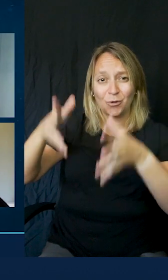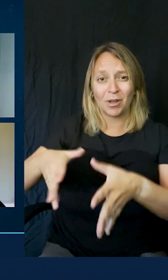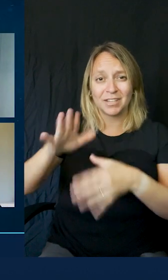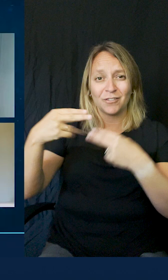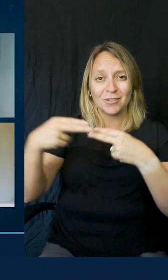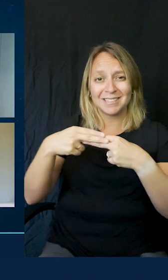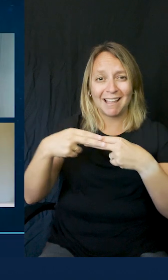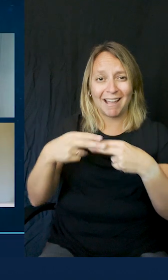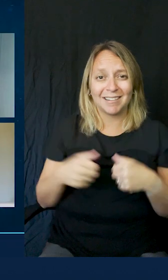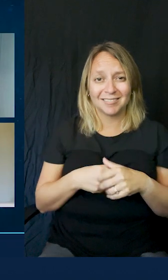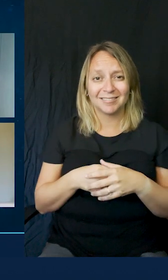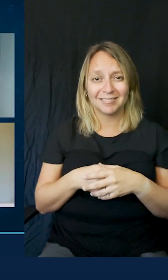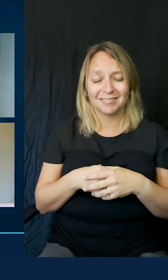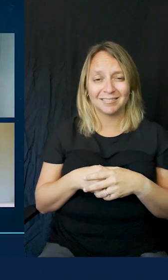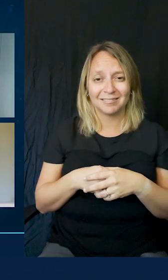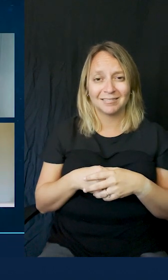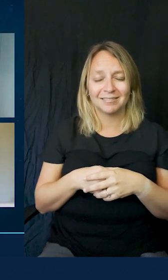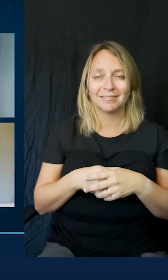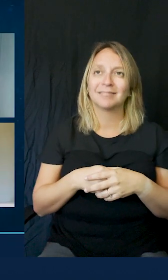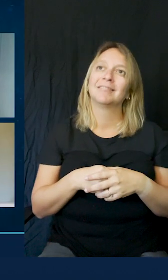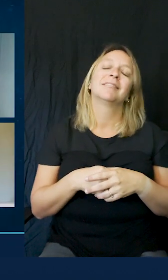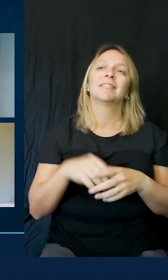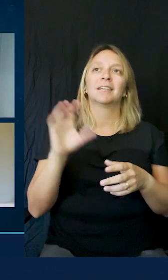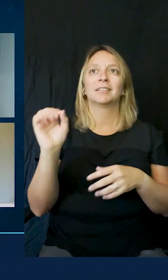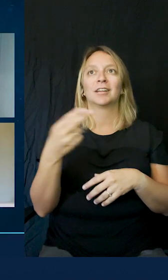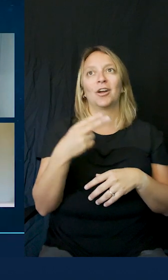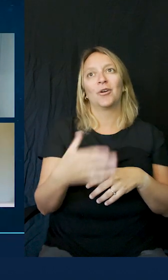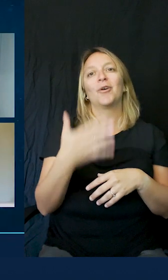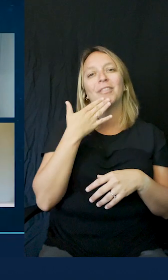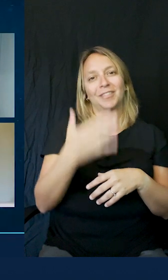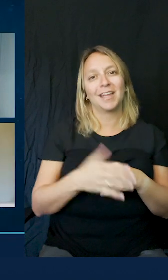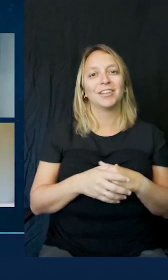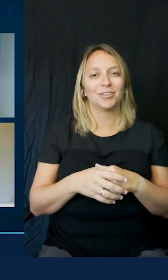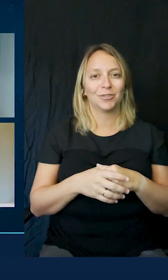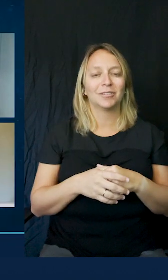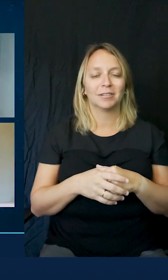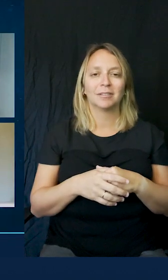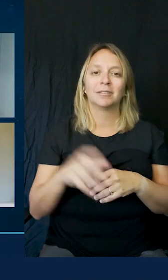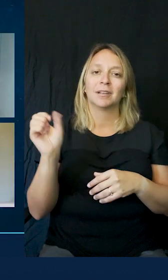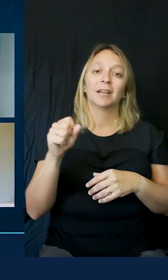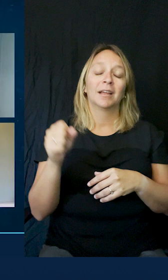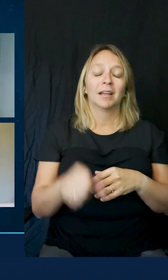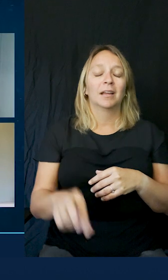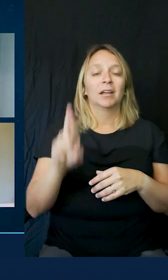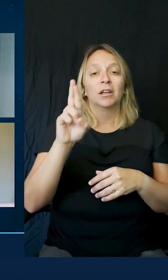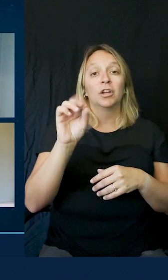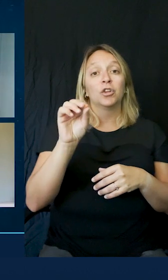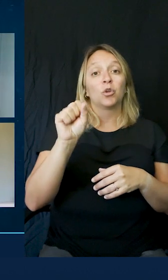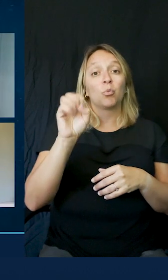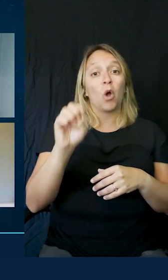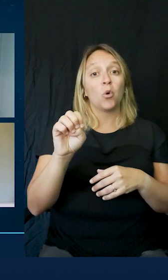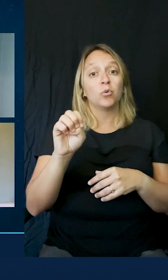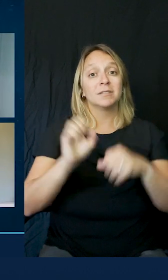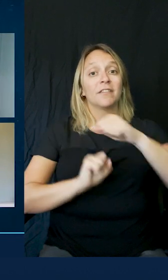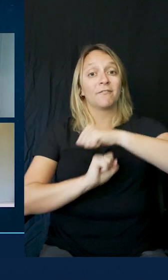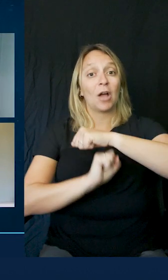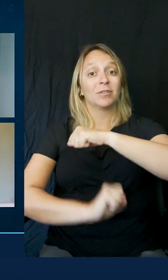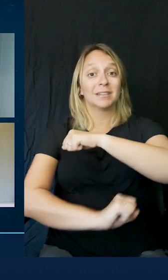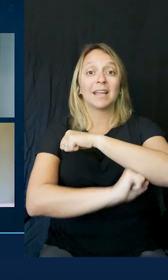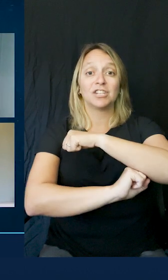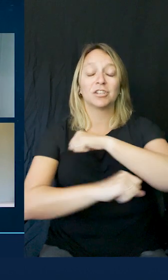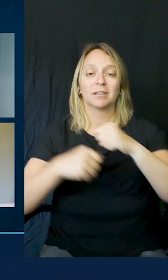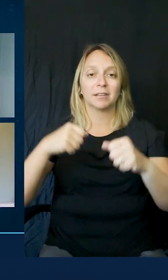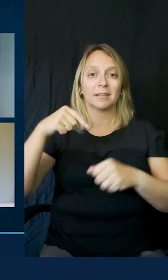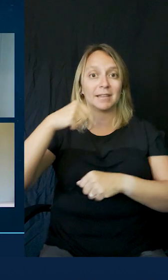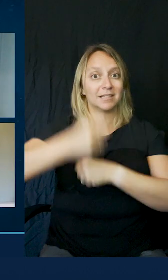funders to us. Oh, thank you. Yeah, the Rose family or the Rose Foundation this